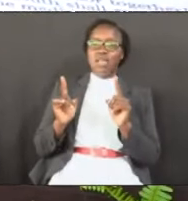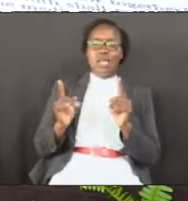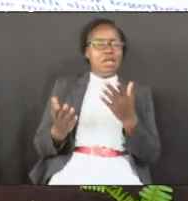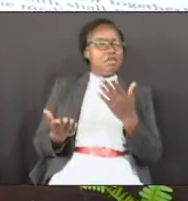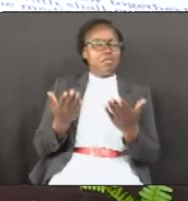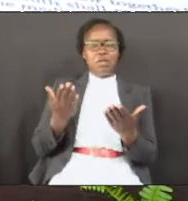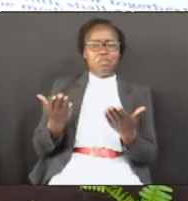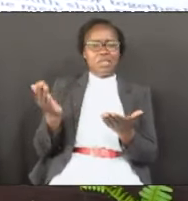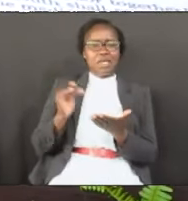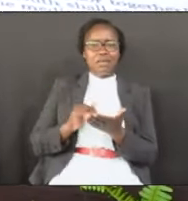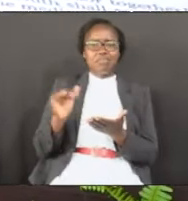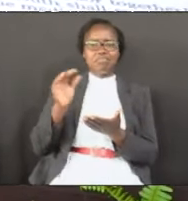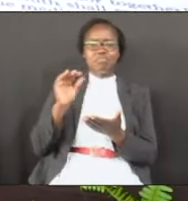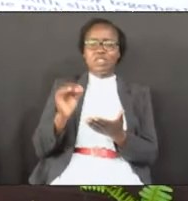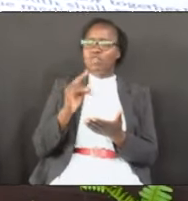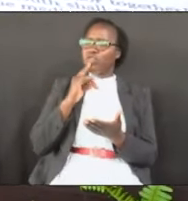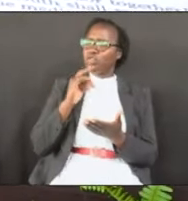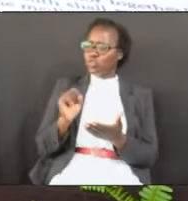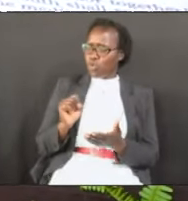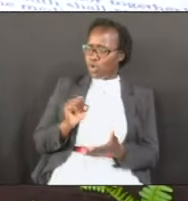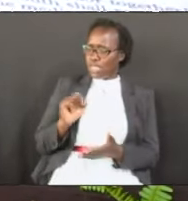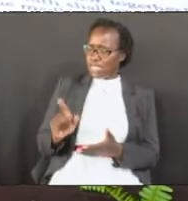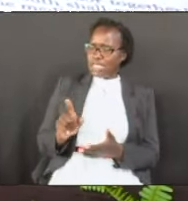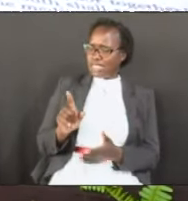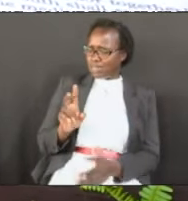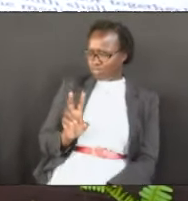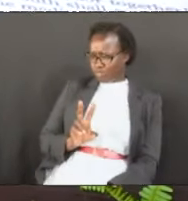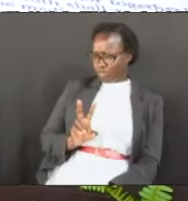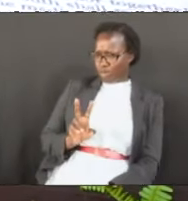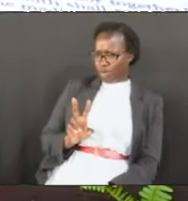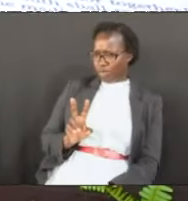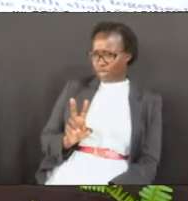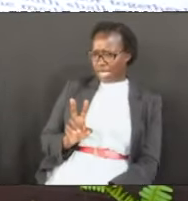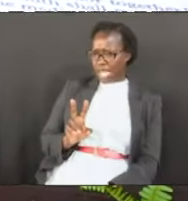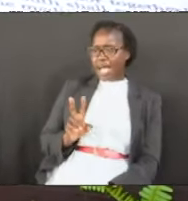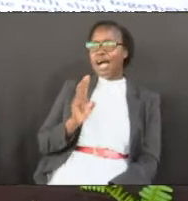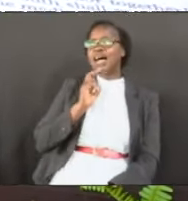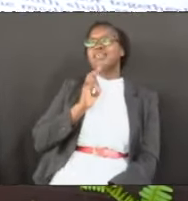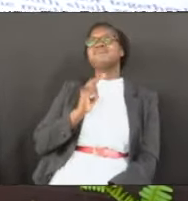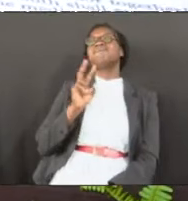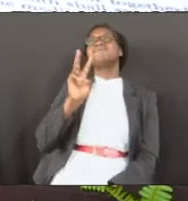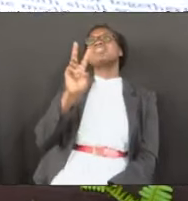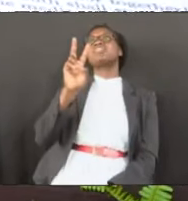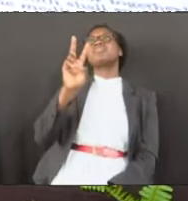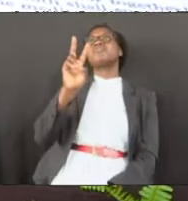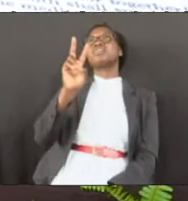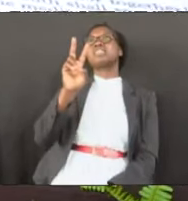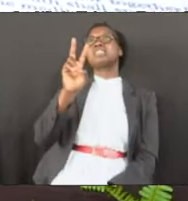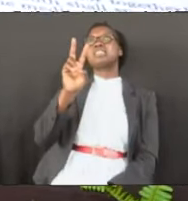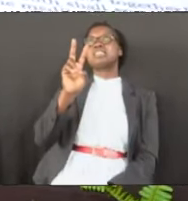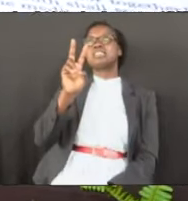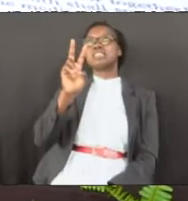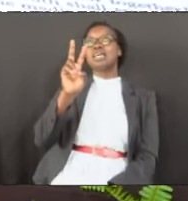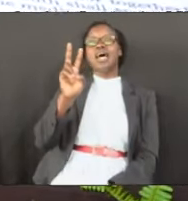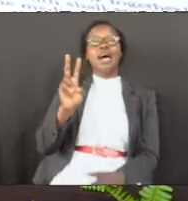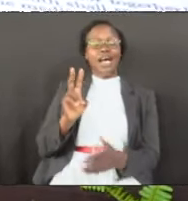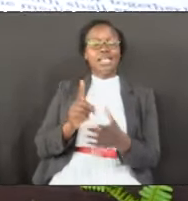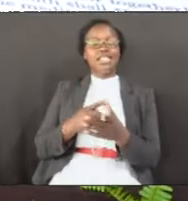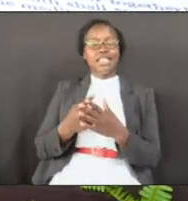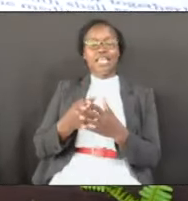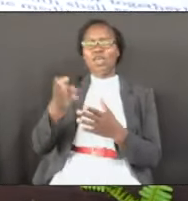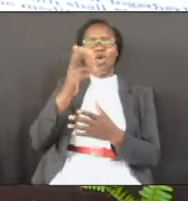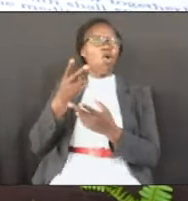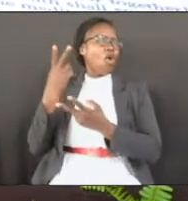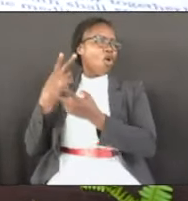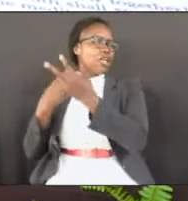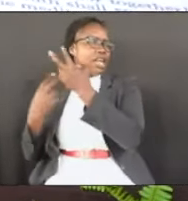the death of the boy." So she sat up opposite him and lifted her voice and wept. 17. And God heard